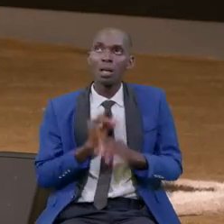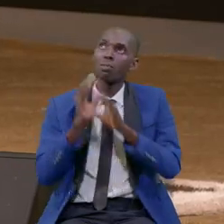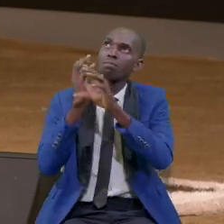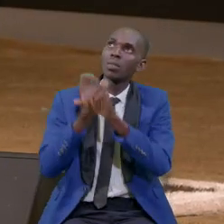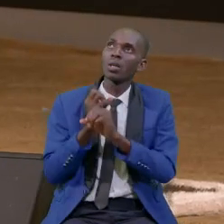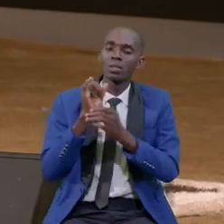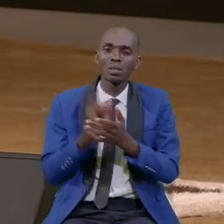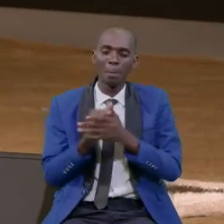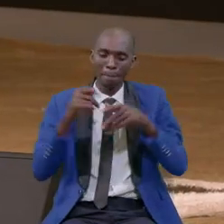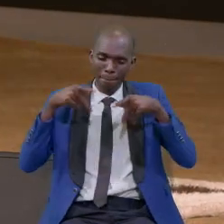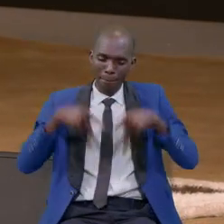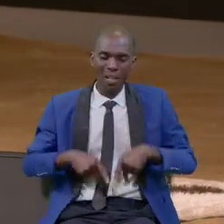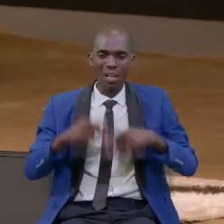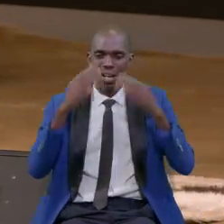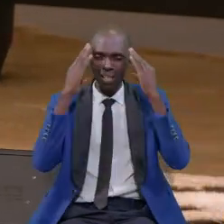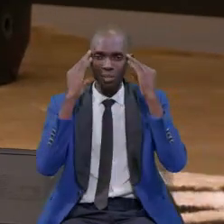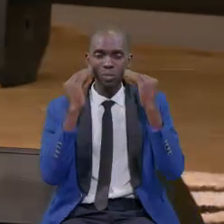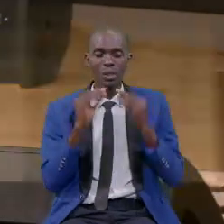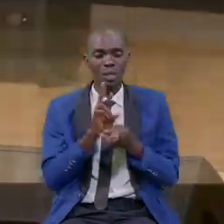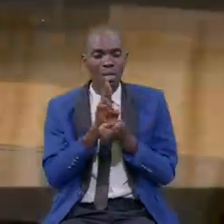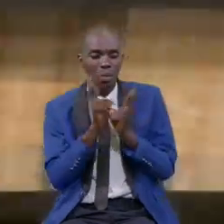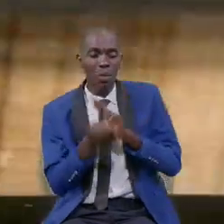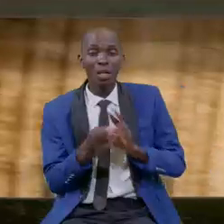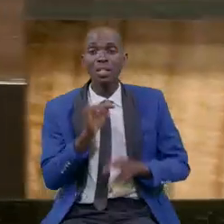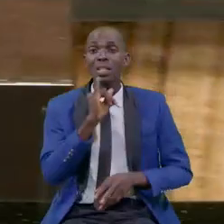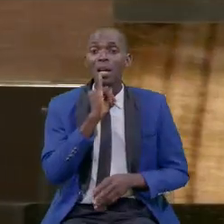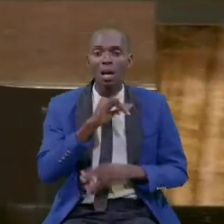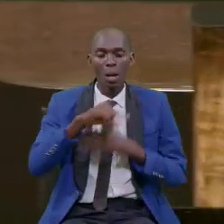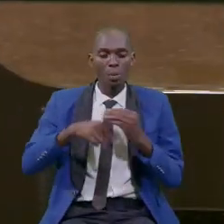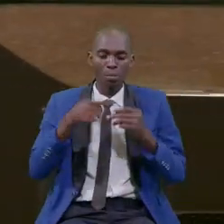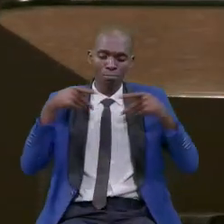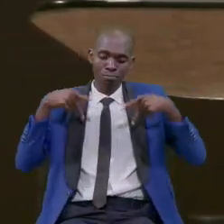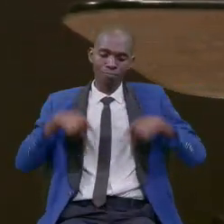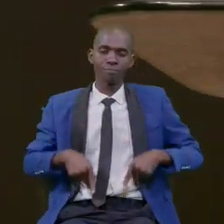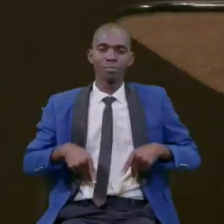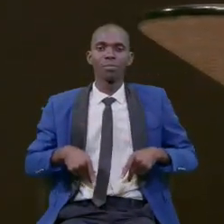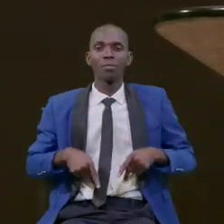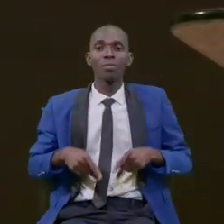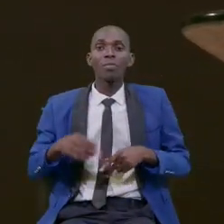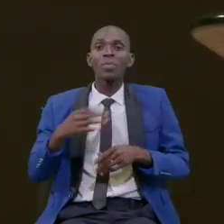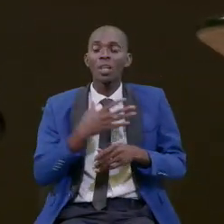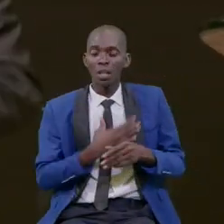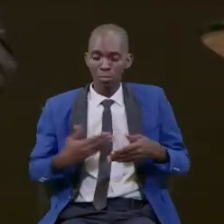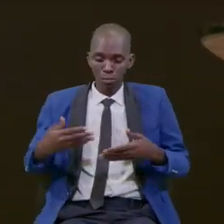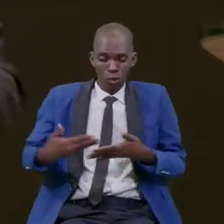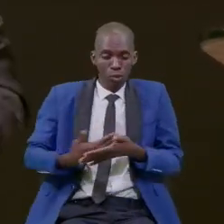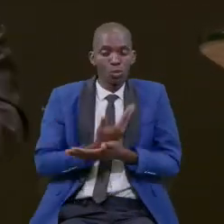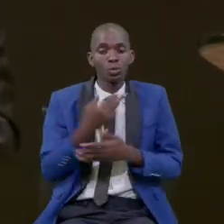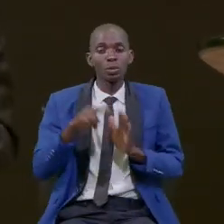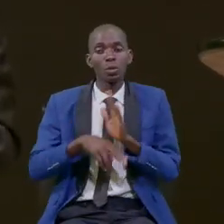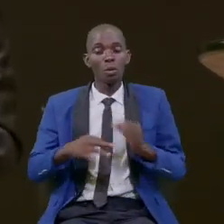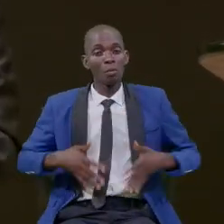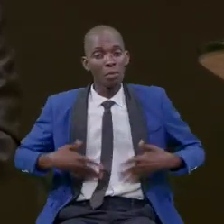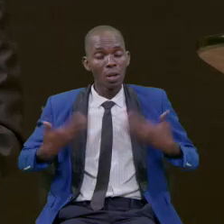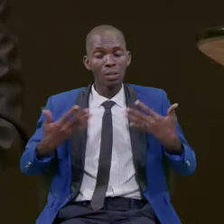personal experience. Repentance is personal. Regeneration is personal.